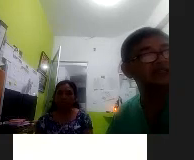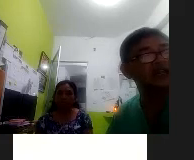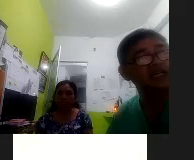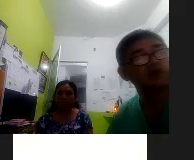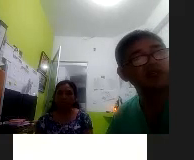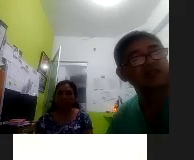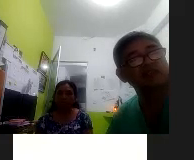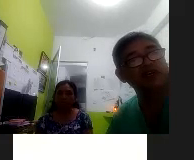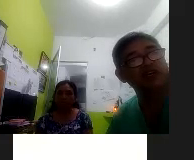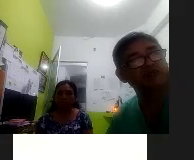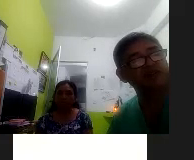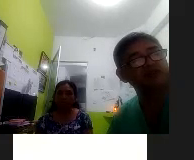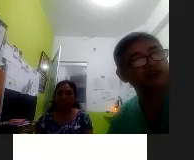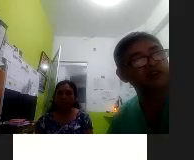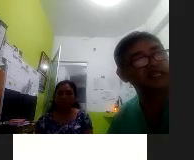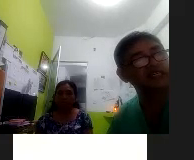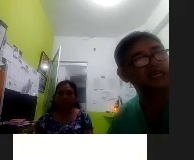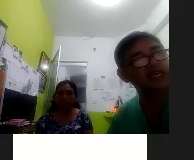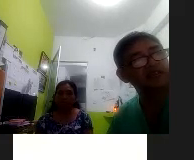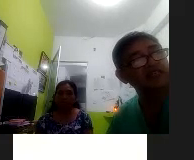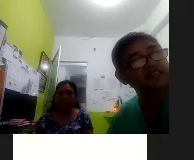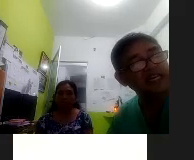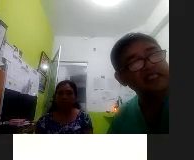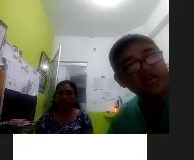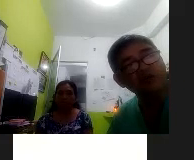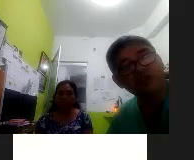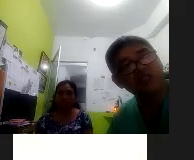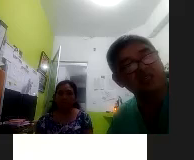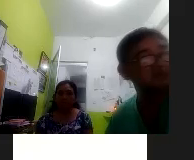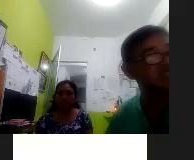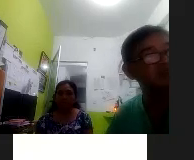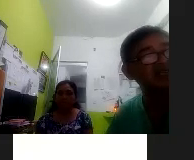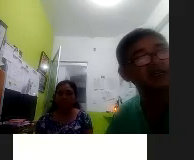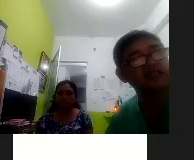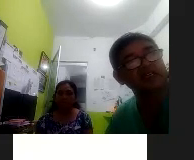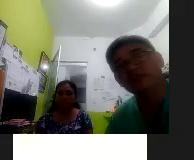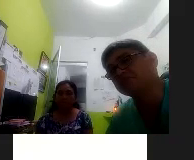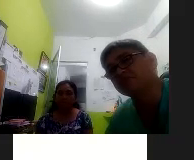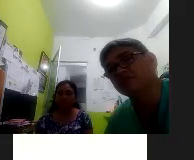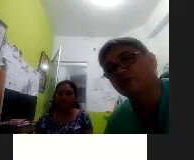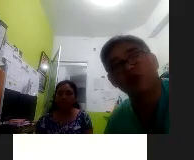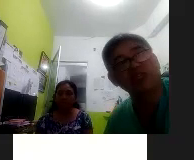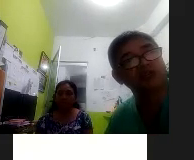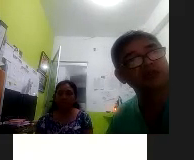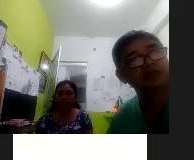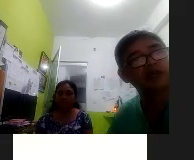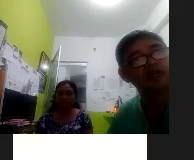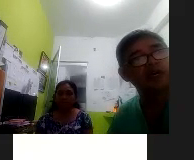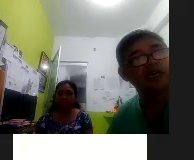And the last one that is very common for us here, tristeza, which it's basically